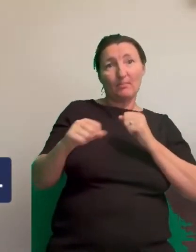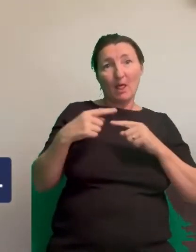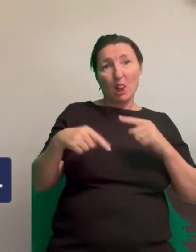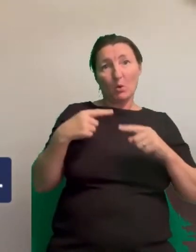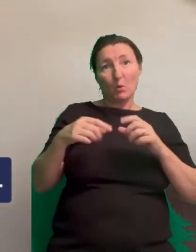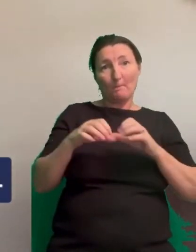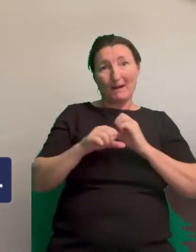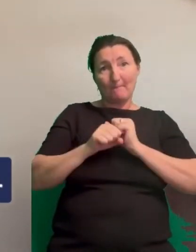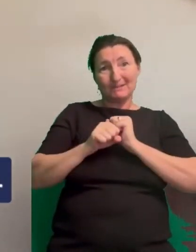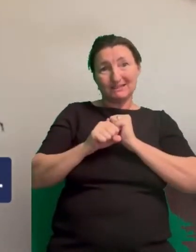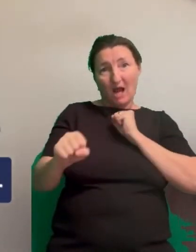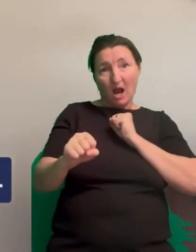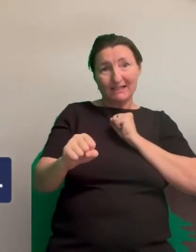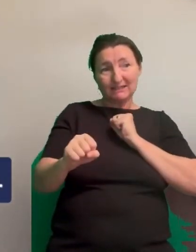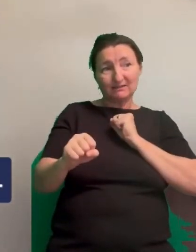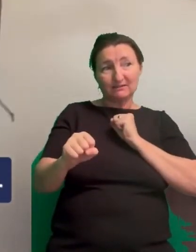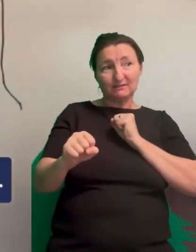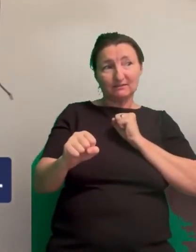smaller,